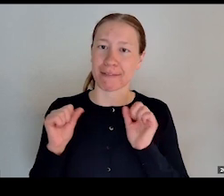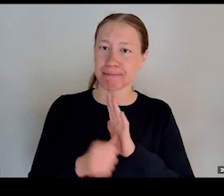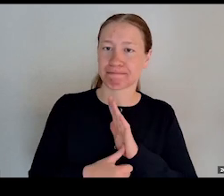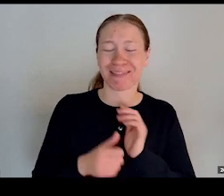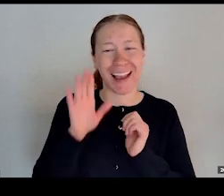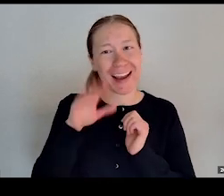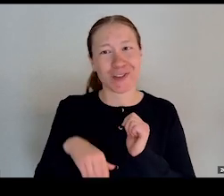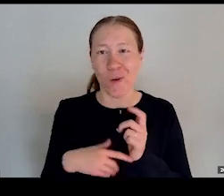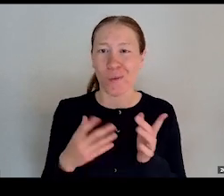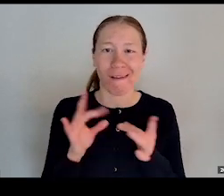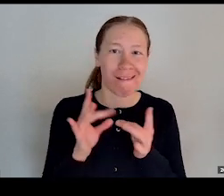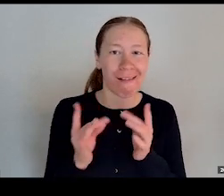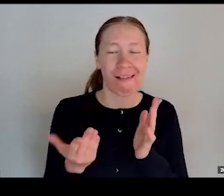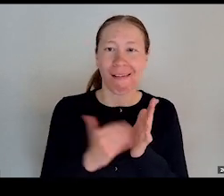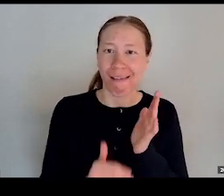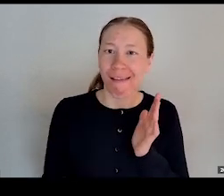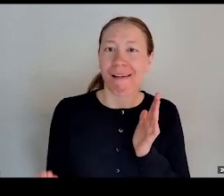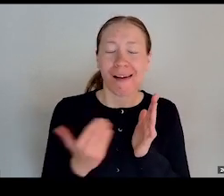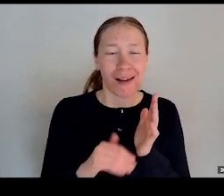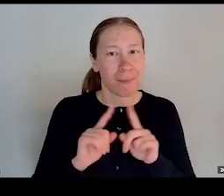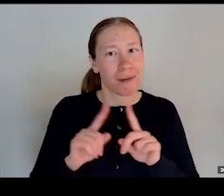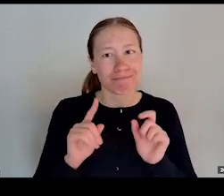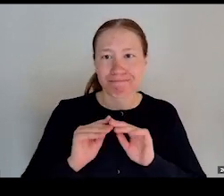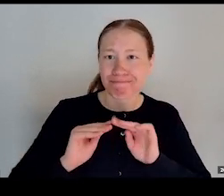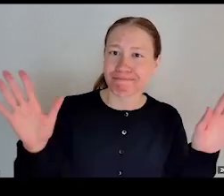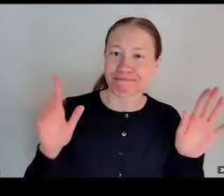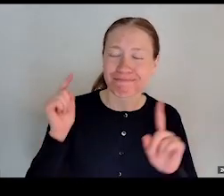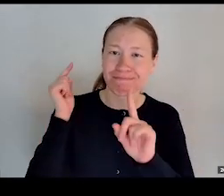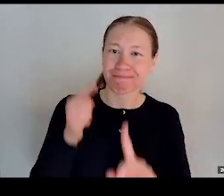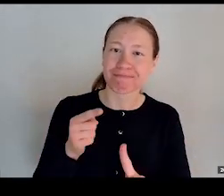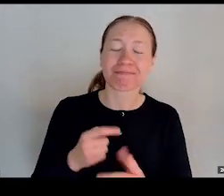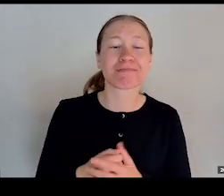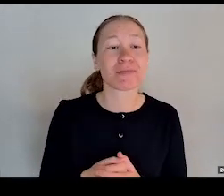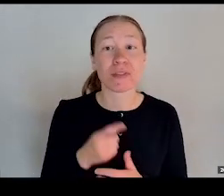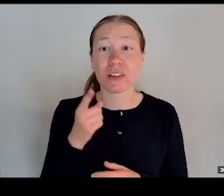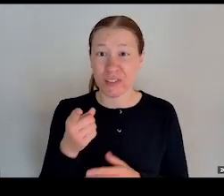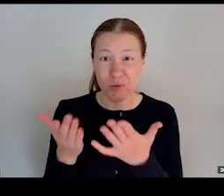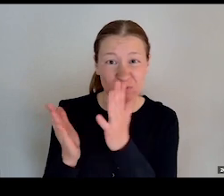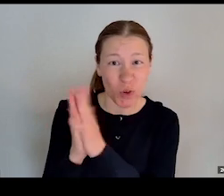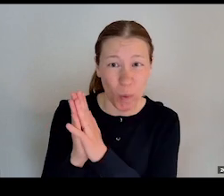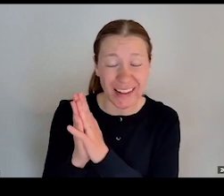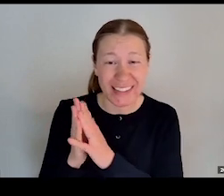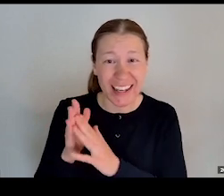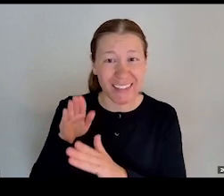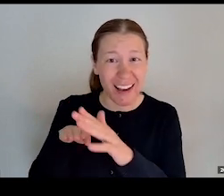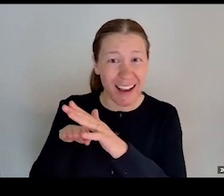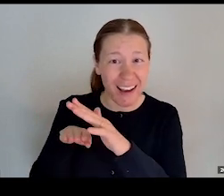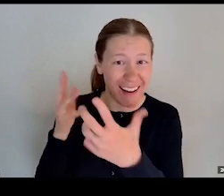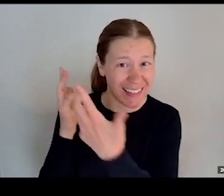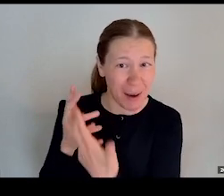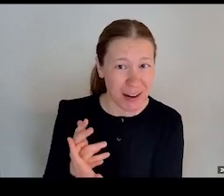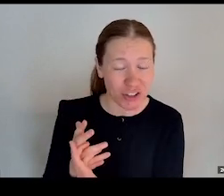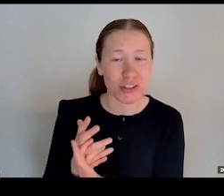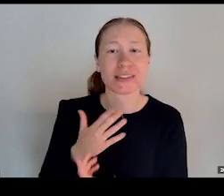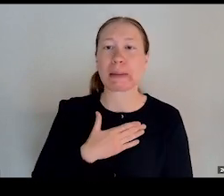and I'm trying to really get this point home, but if people are requesting accommodations, ensure that you're designating a staff